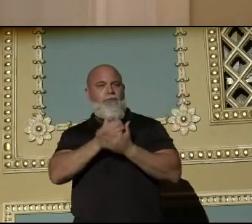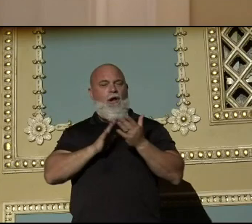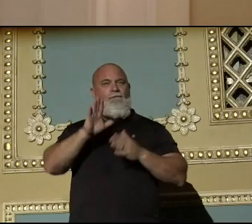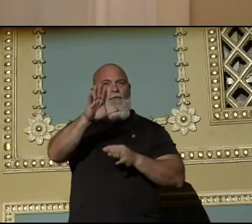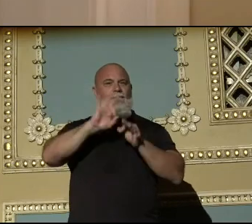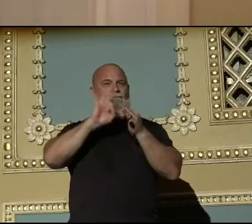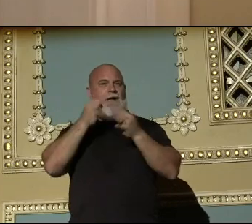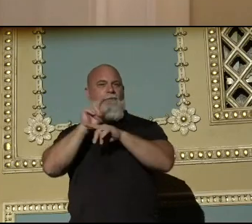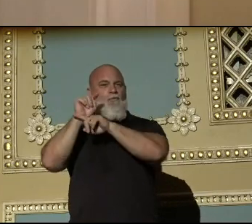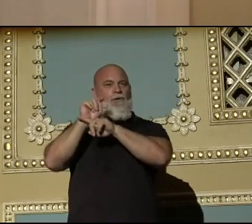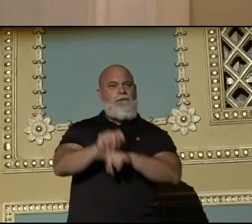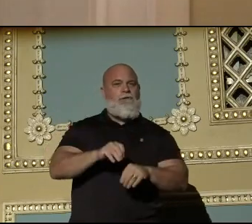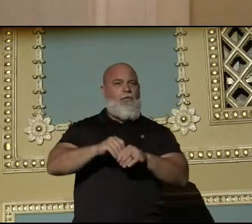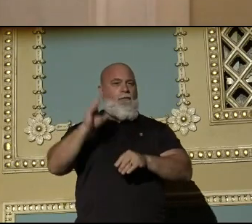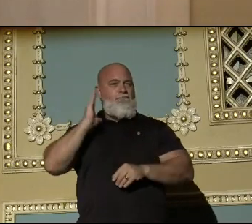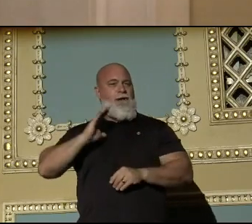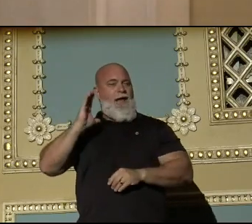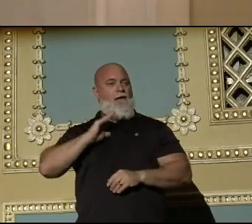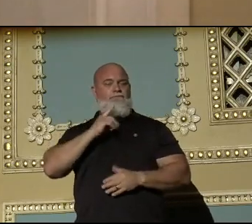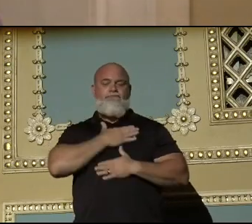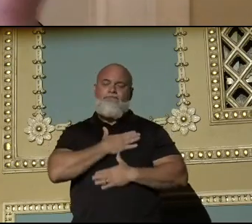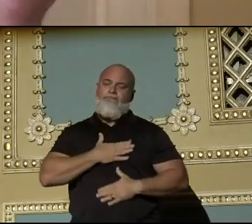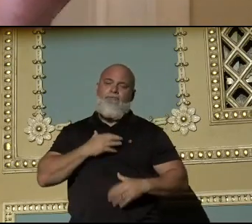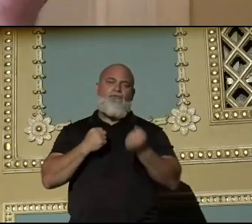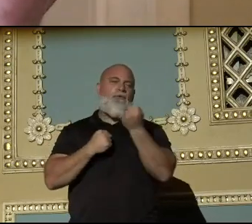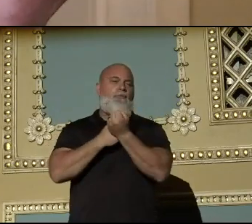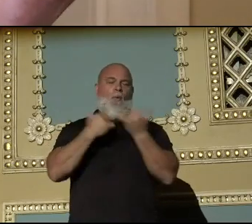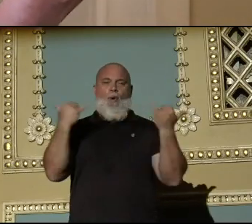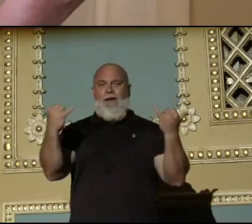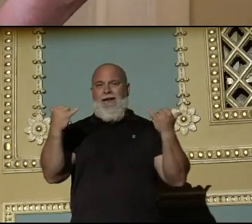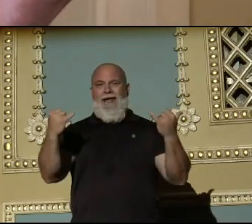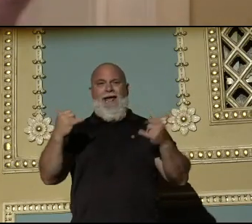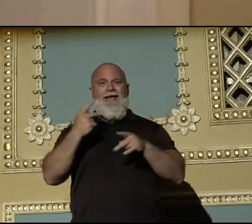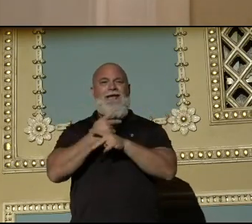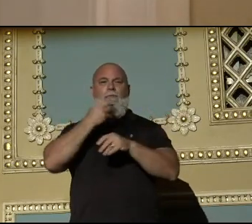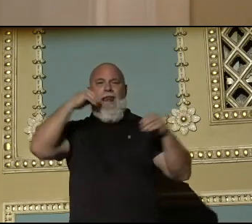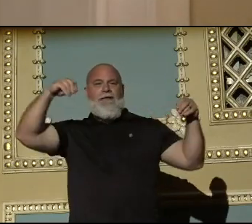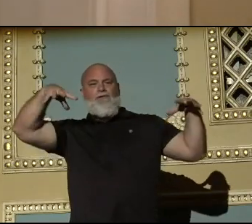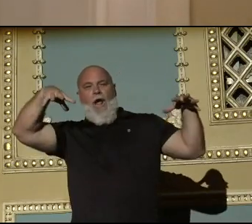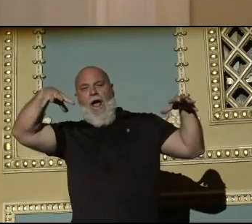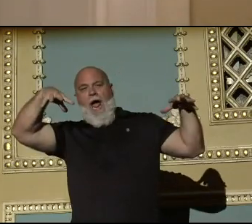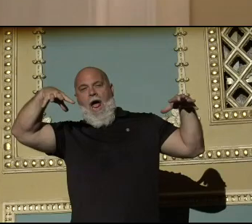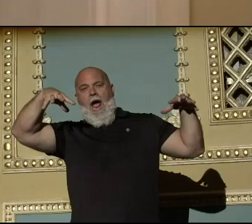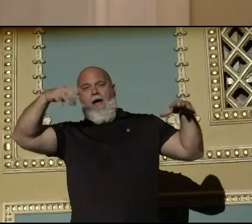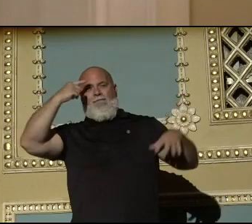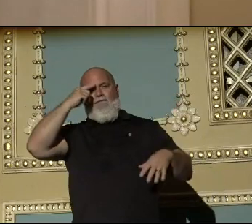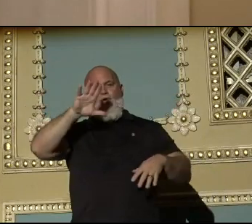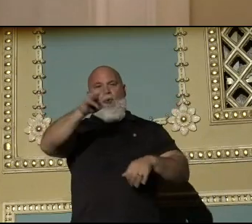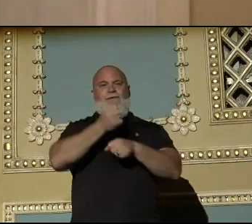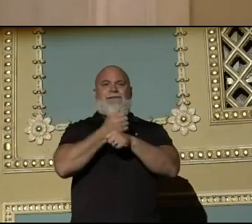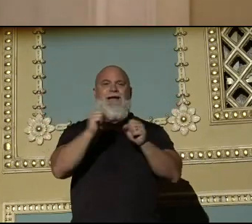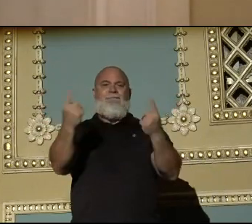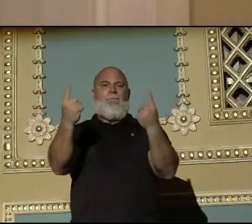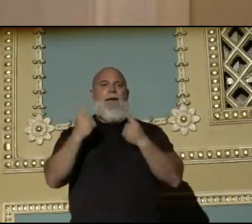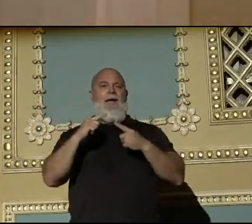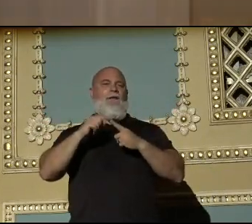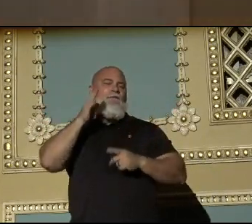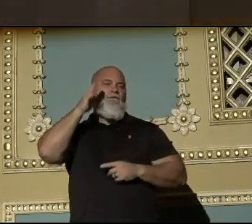past, sincerely appreciate your support today, and will keep the lights shining bright for your safe return in the future. Thank